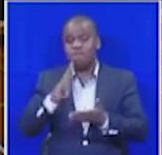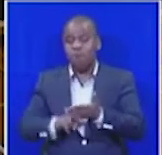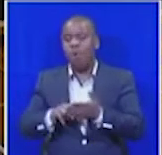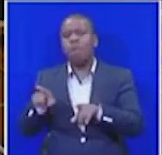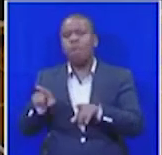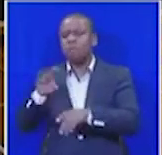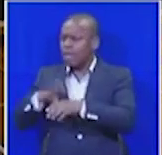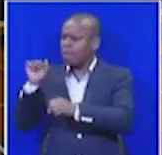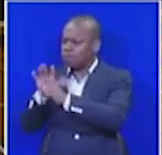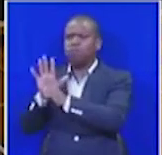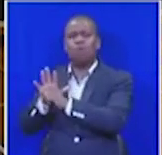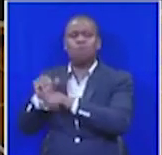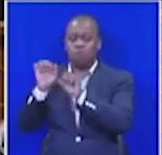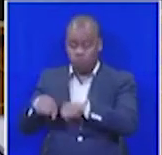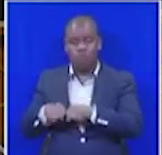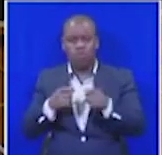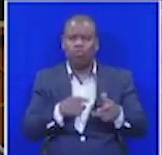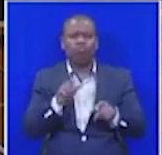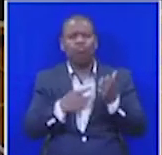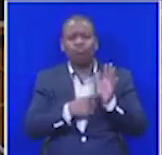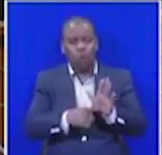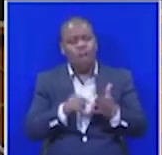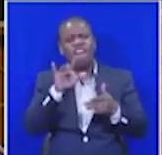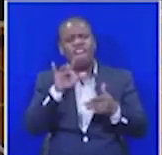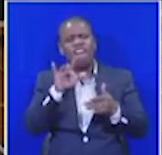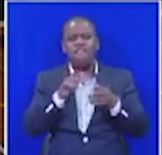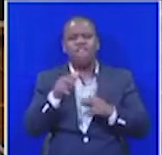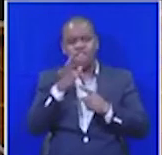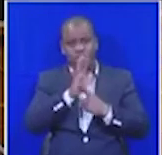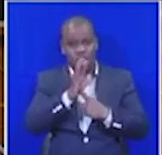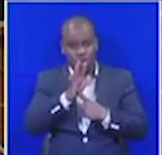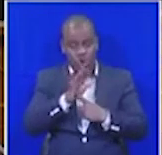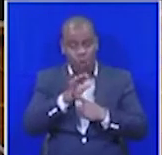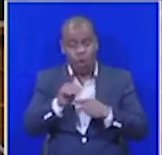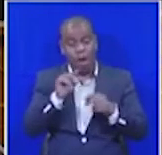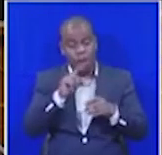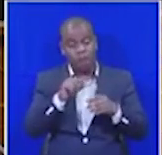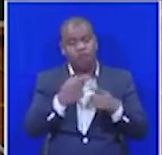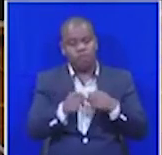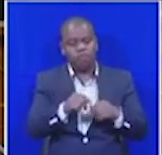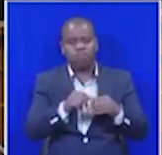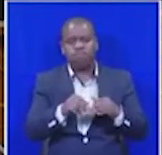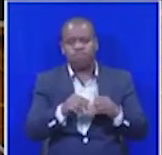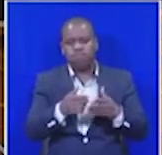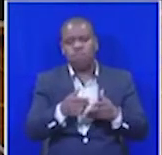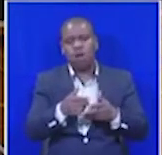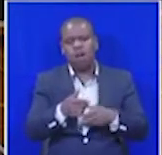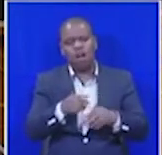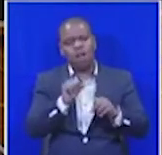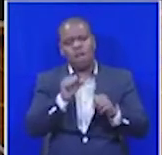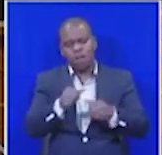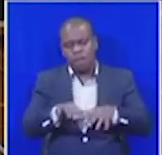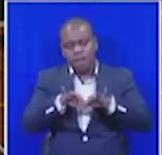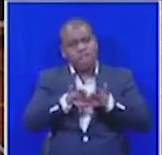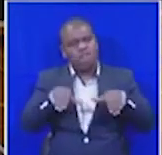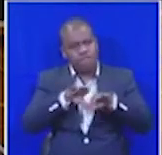embarrassing fire pool demonstration video. All of this pressure was from number one,